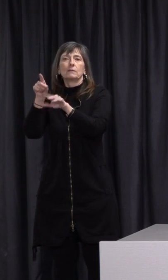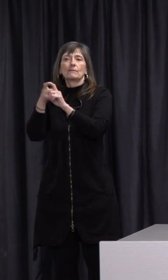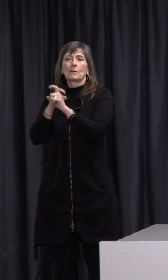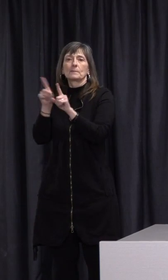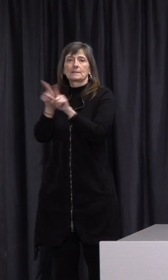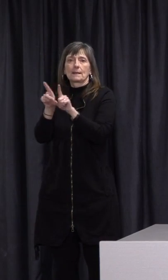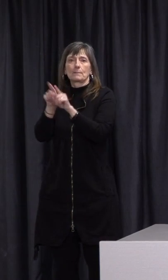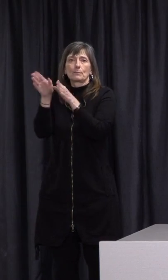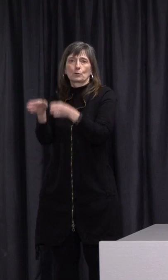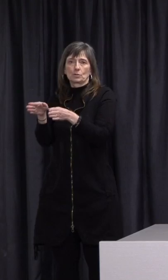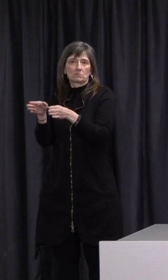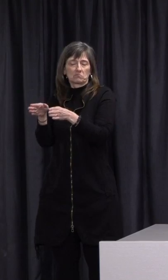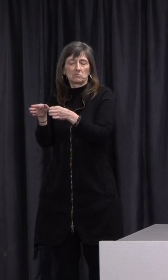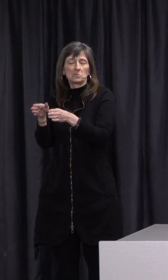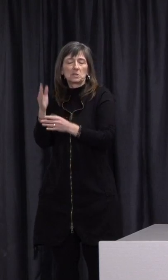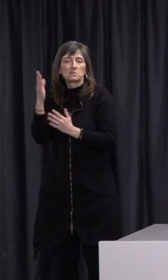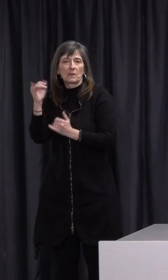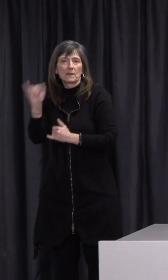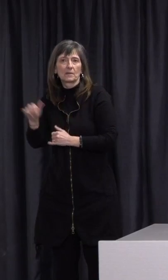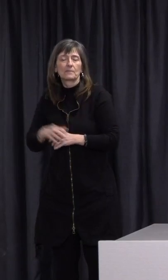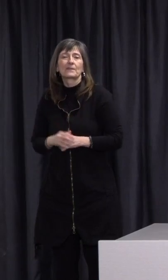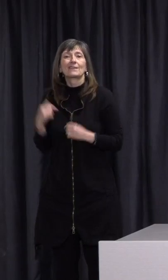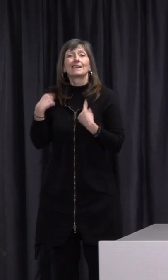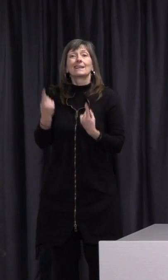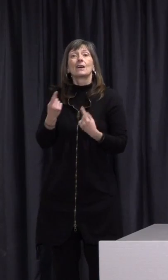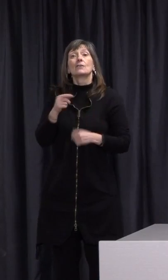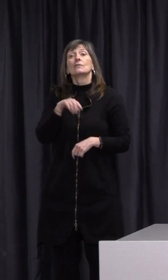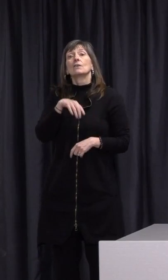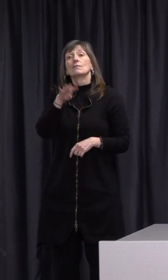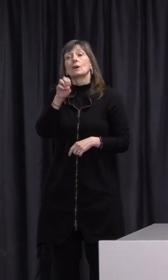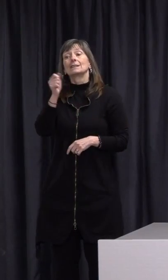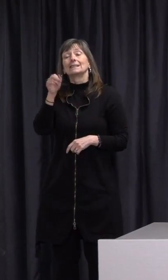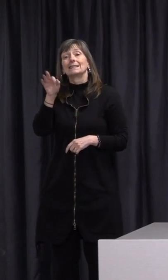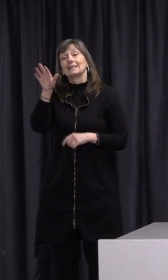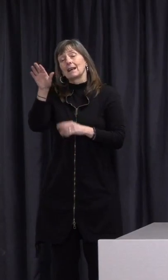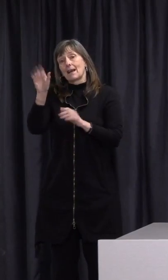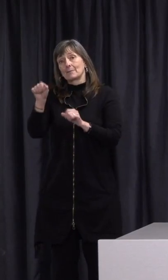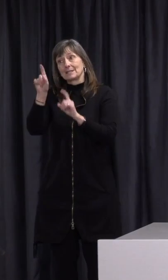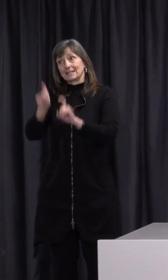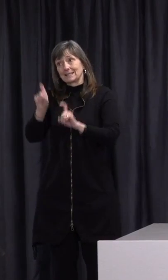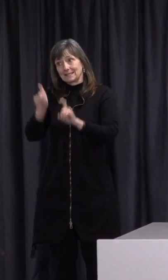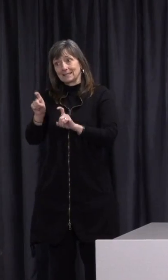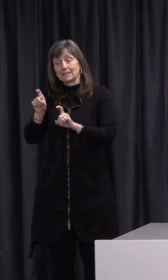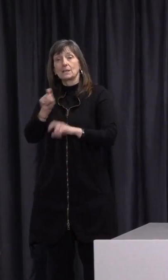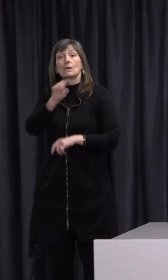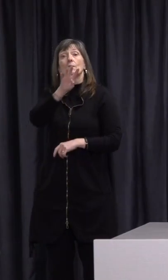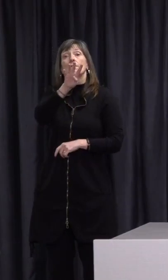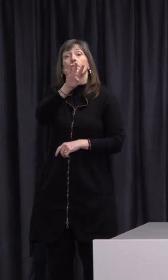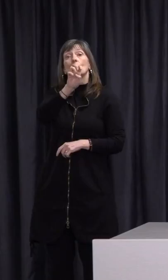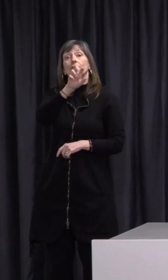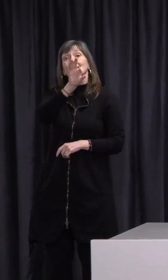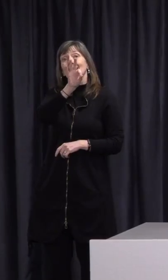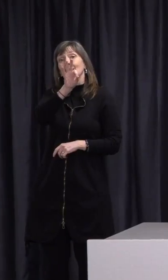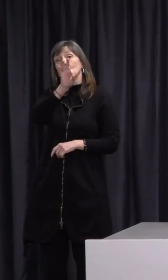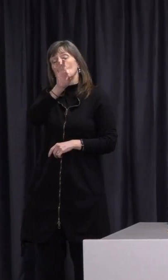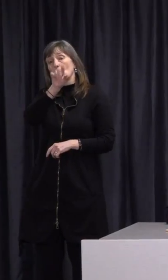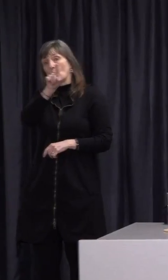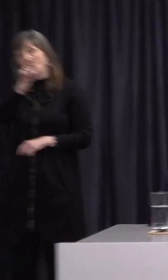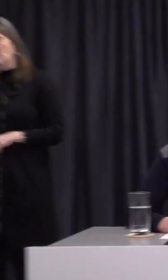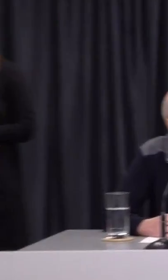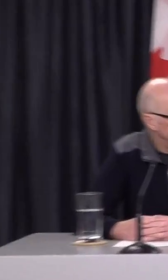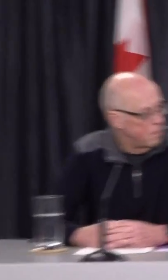now, 494 people have been tested. Of those individuals who have been tested, 491 have